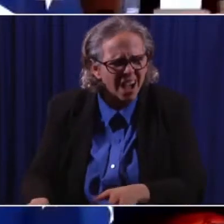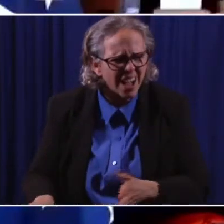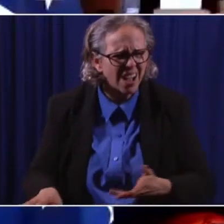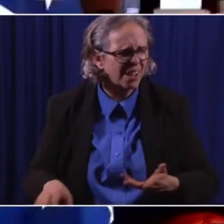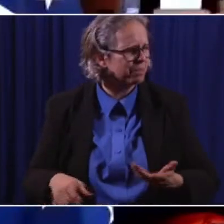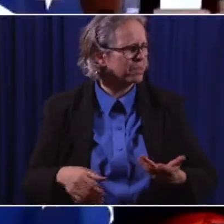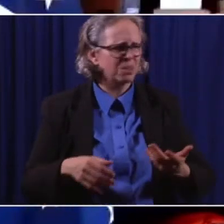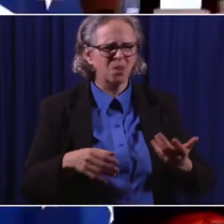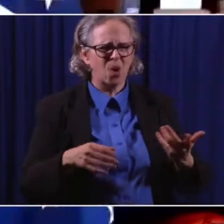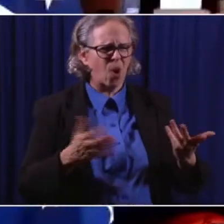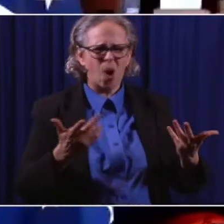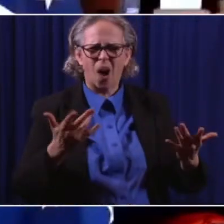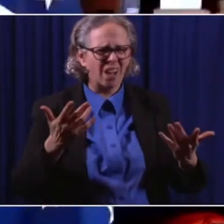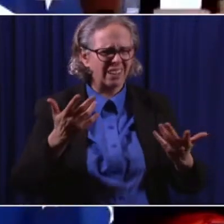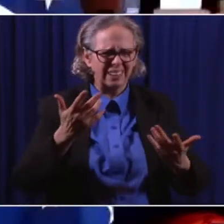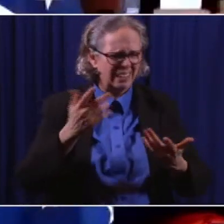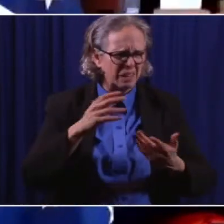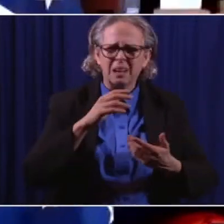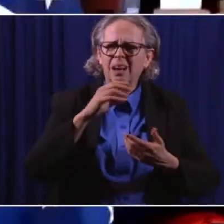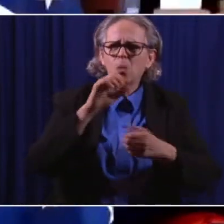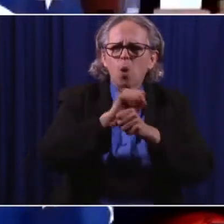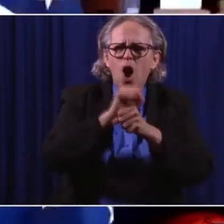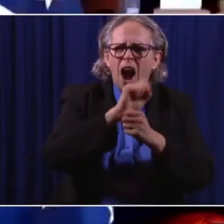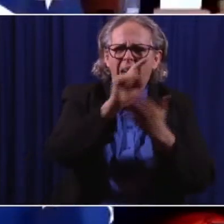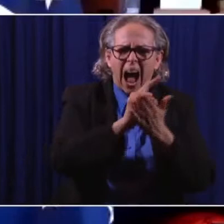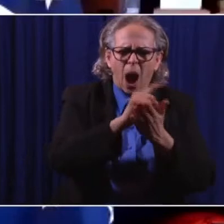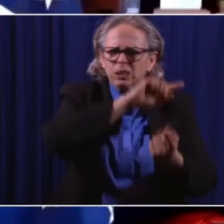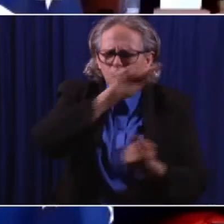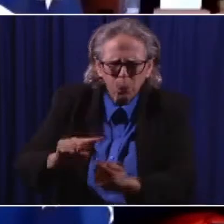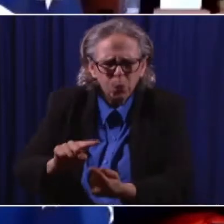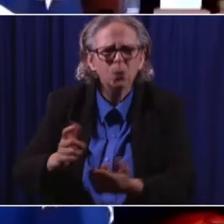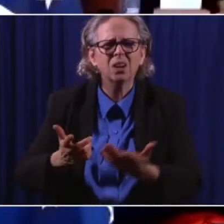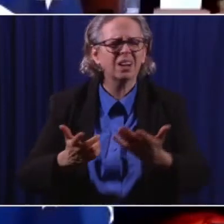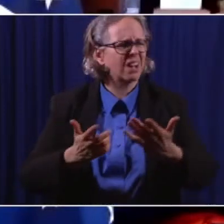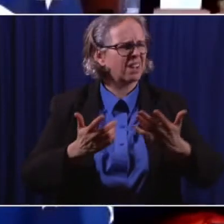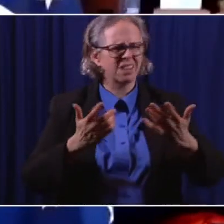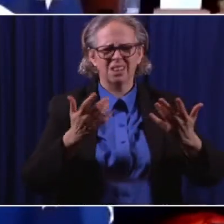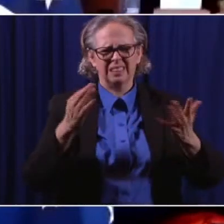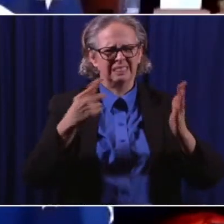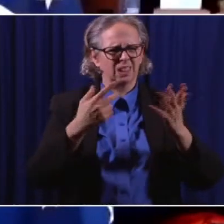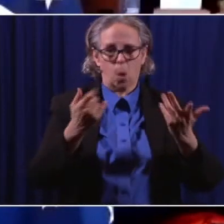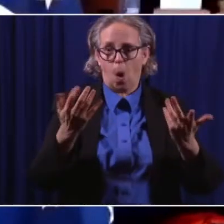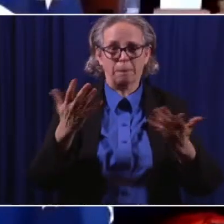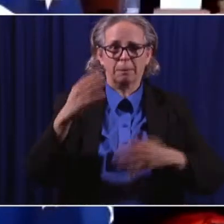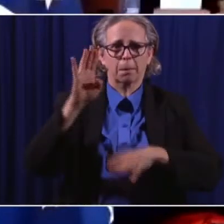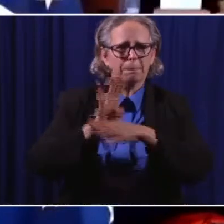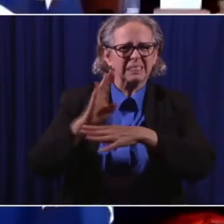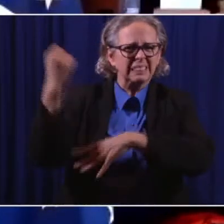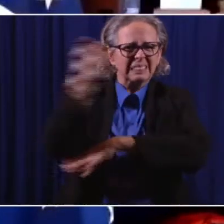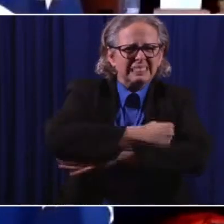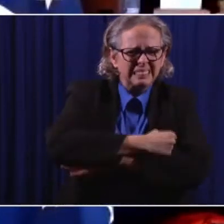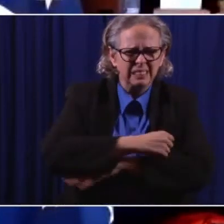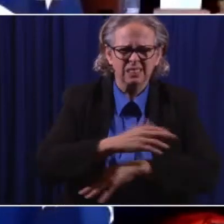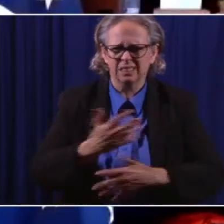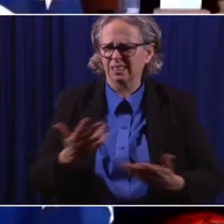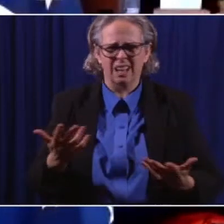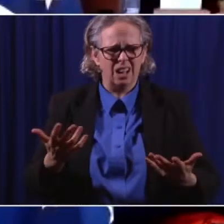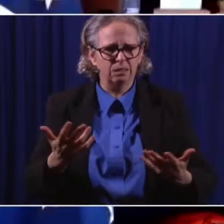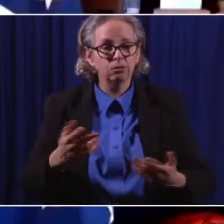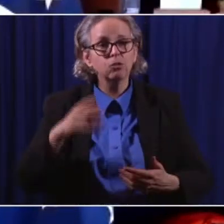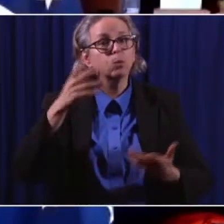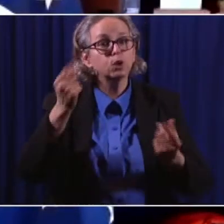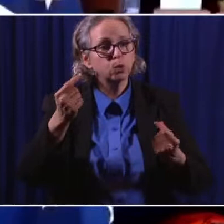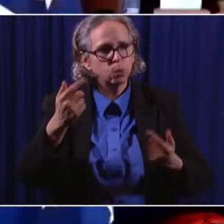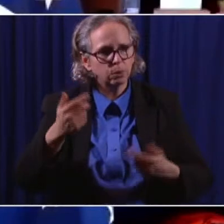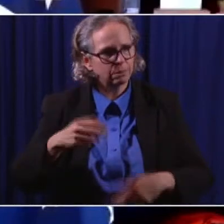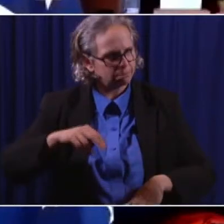since COVID or due to technology, that there are a number of ways that you can transition into a new career. And one of them I